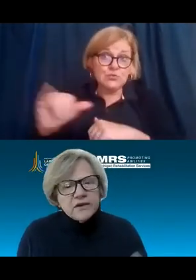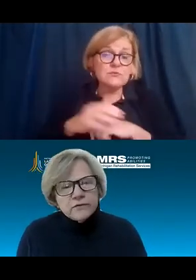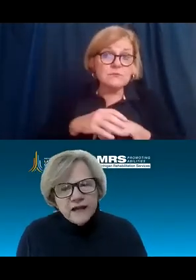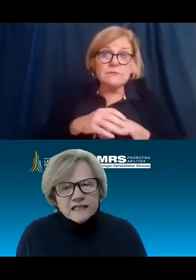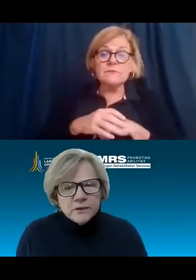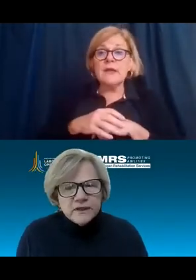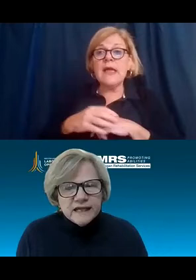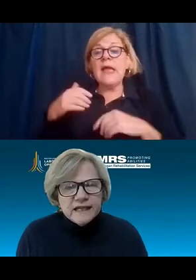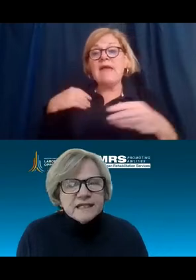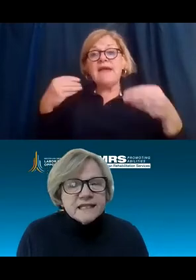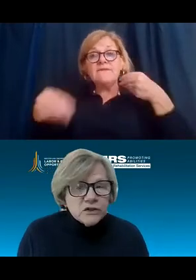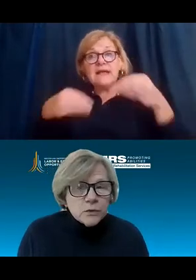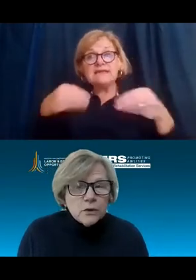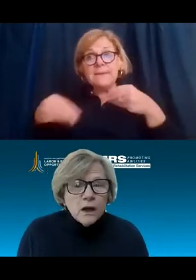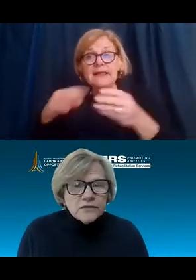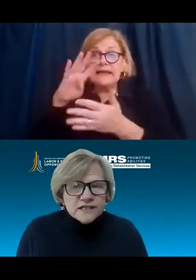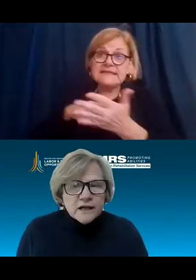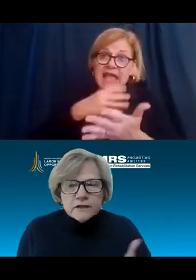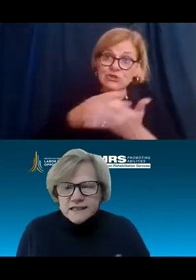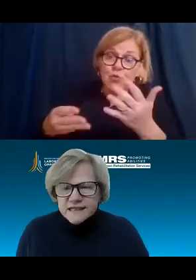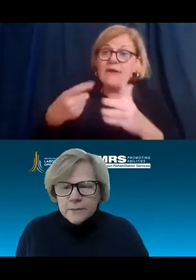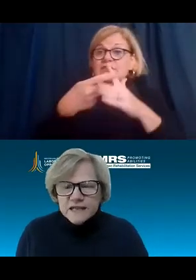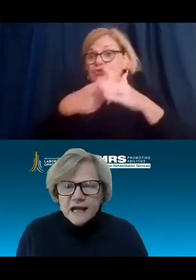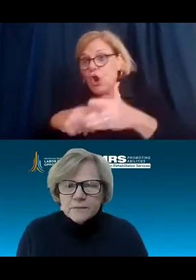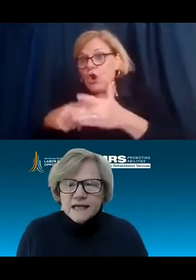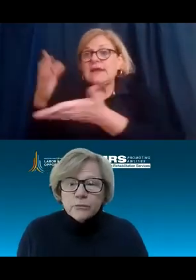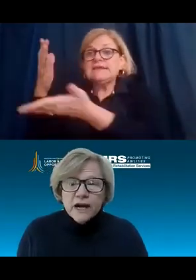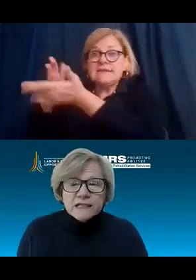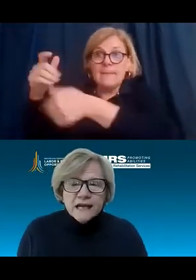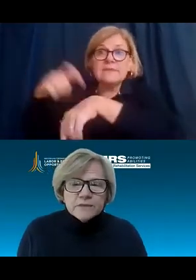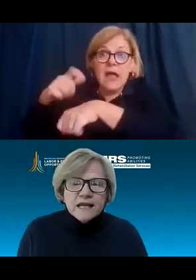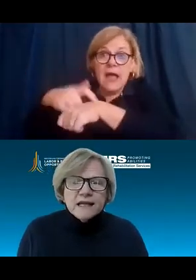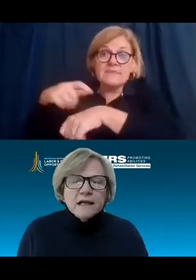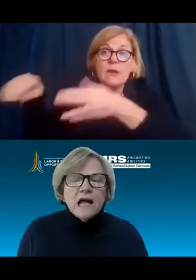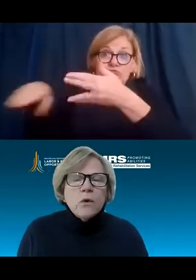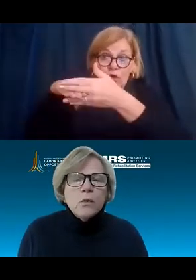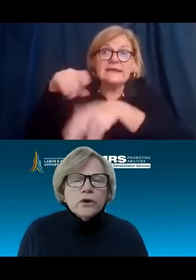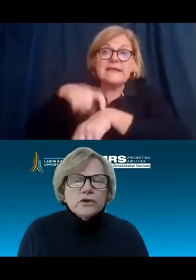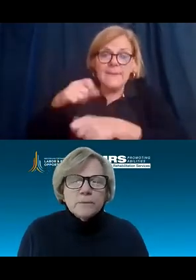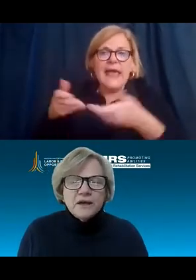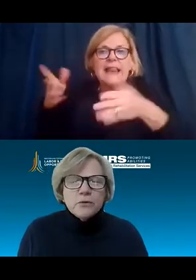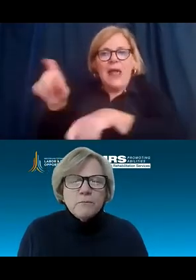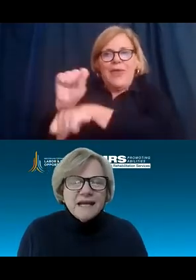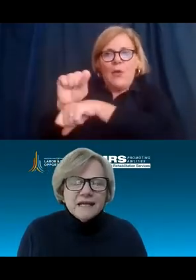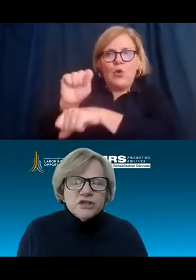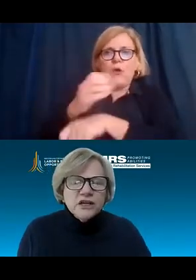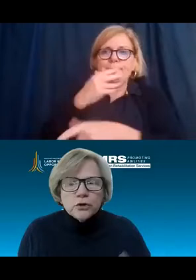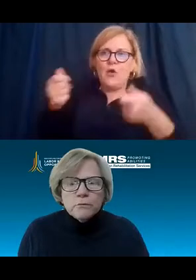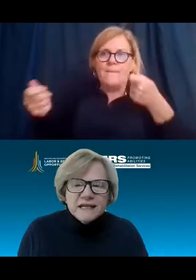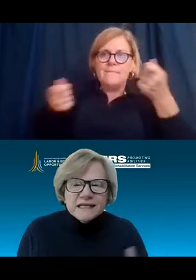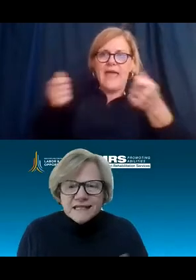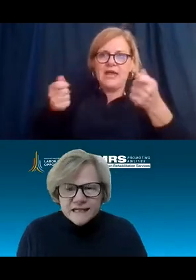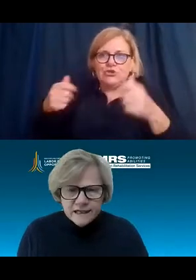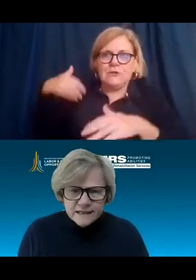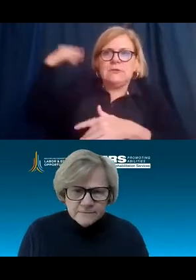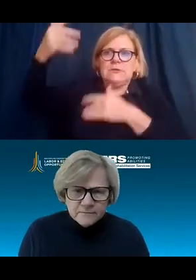Having flexibility in schedule of start and stop times and break times can allow a worker to better manage